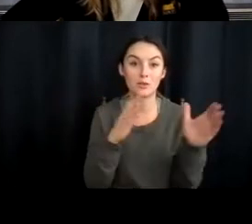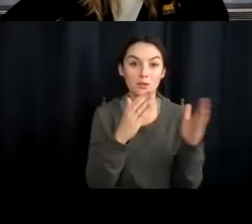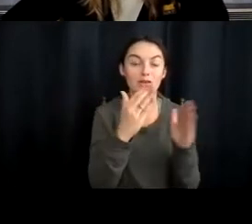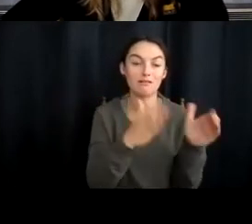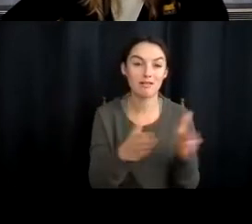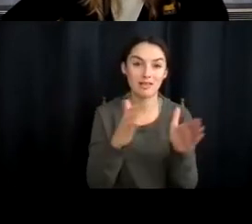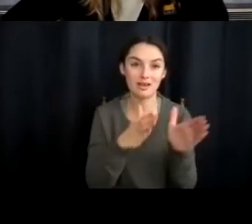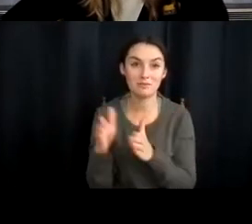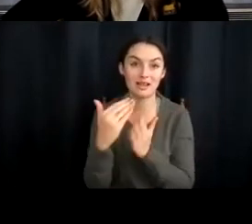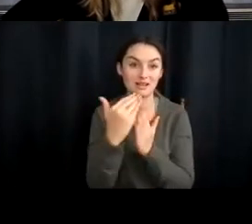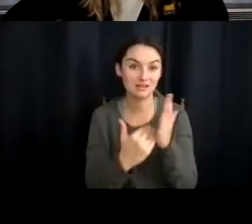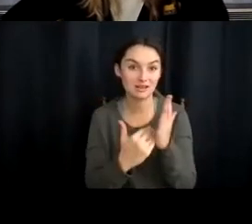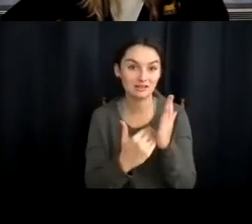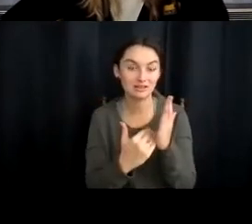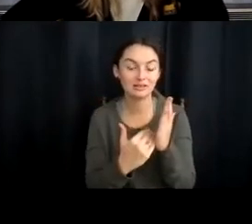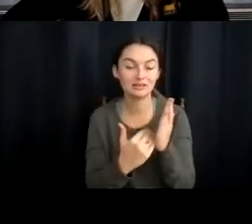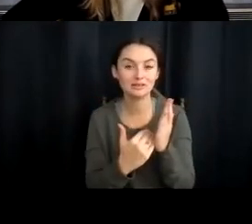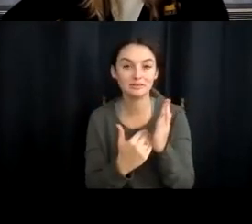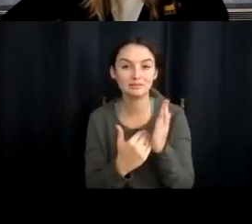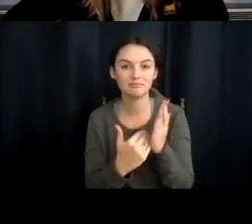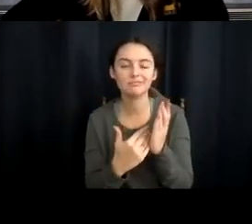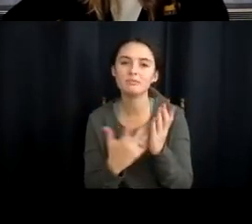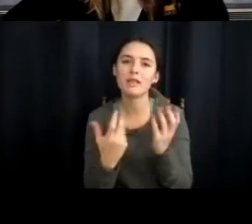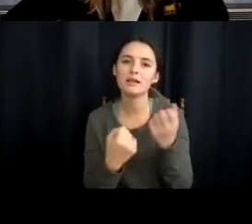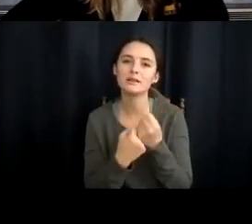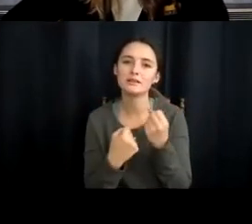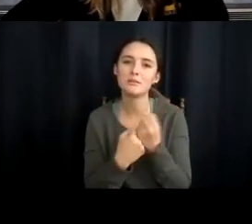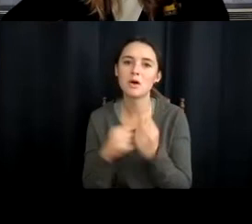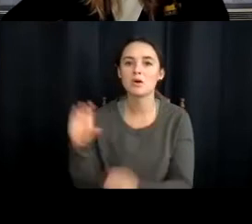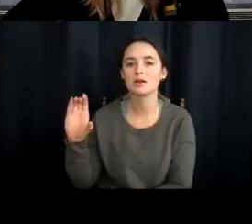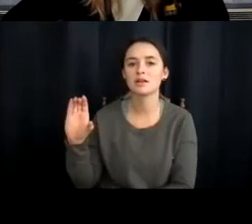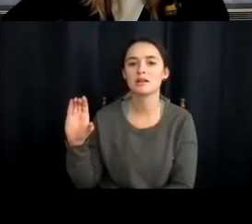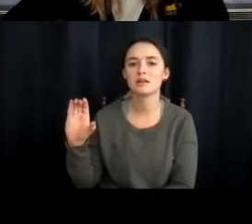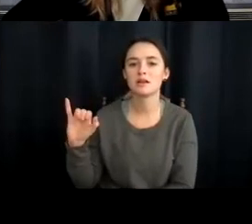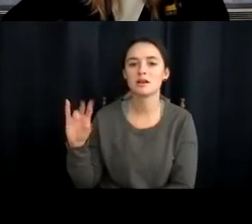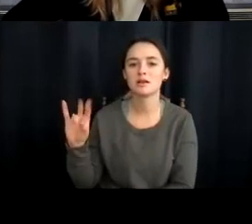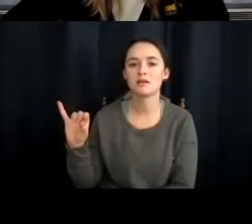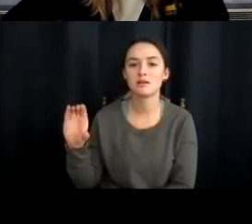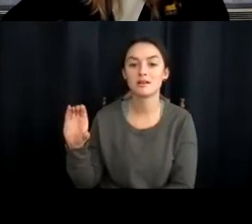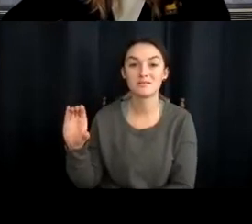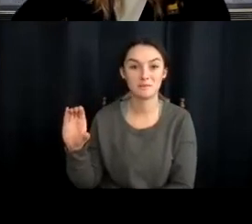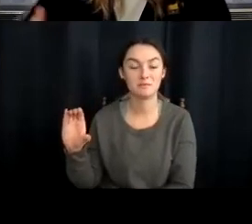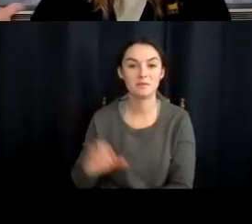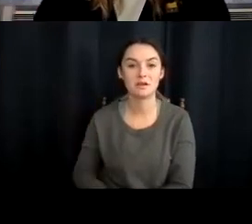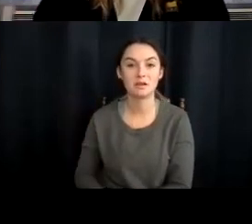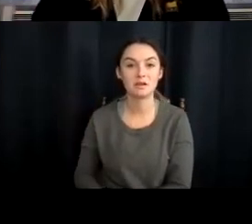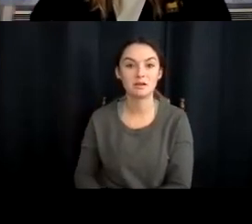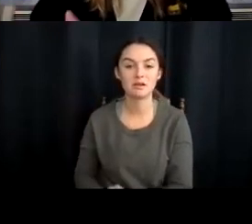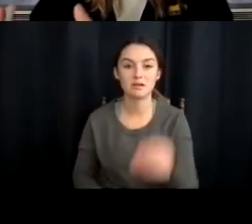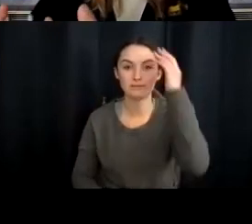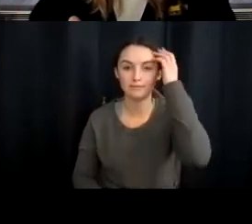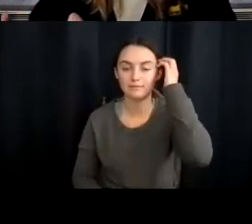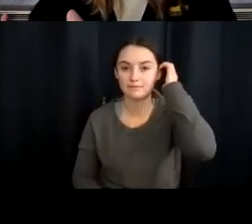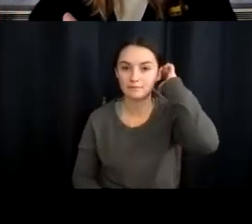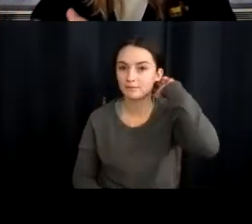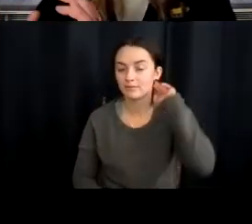and those lesson plans kind of support the civic side of things. This is the building where